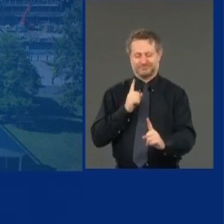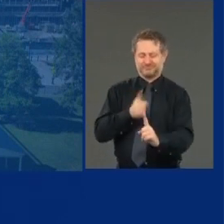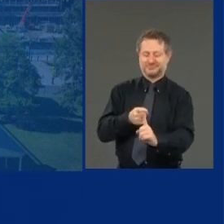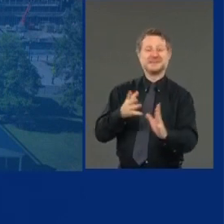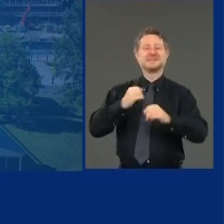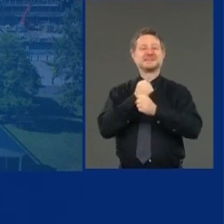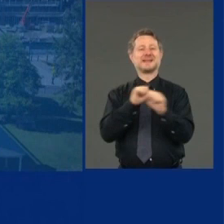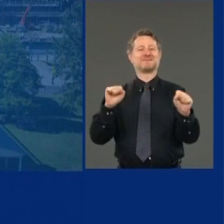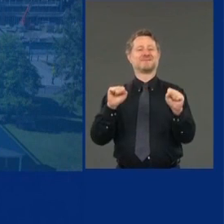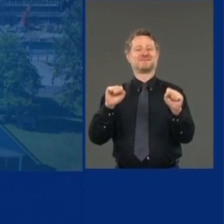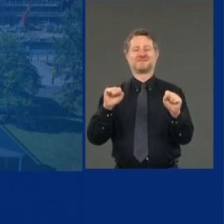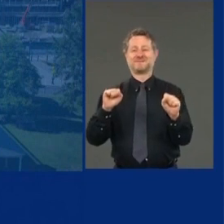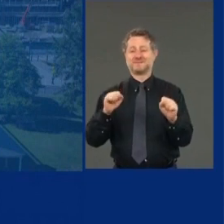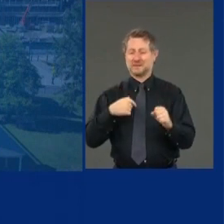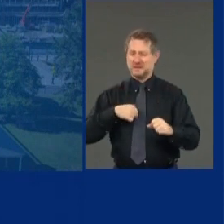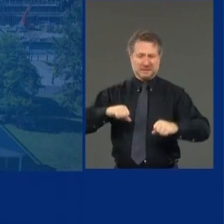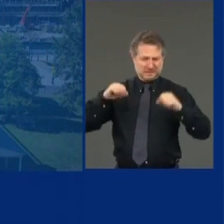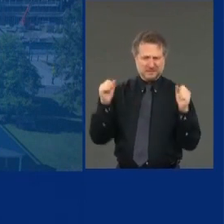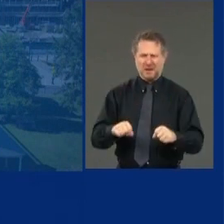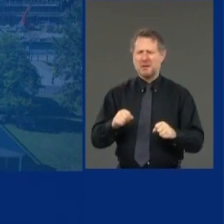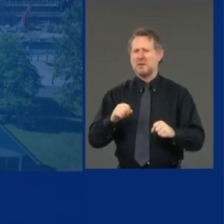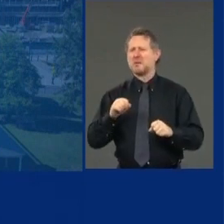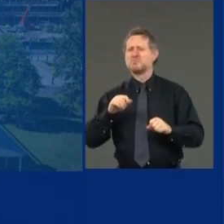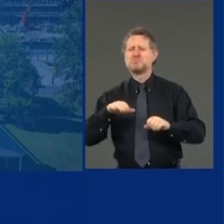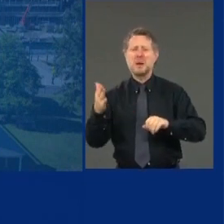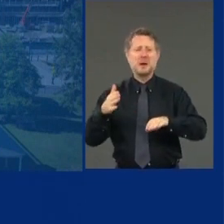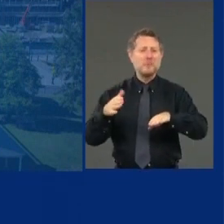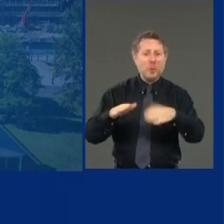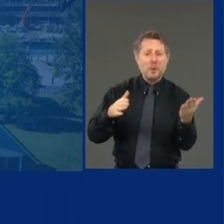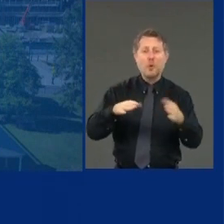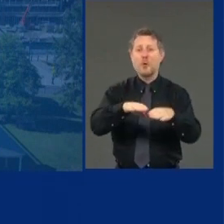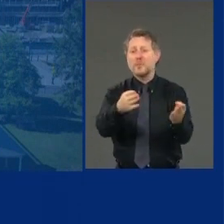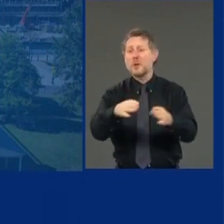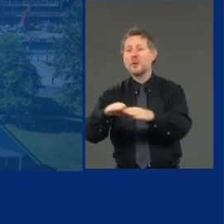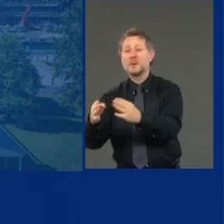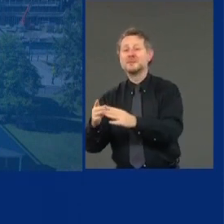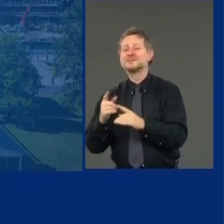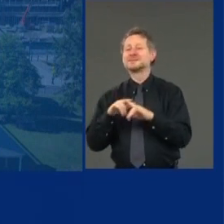you can, as long as it is safe,